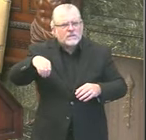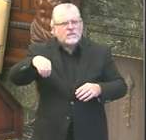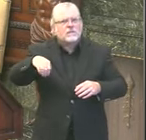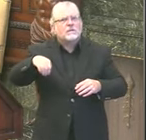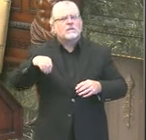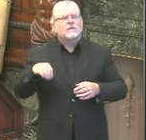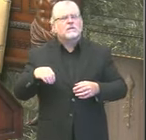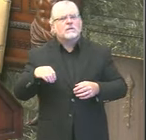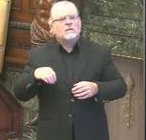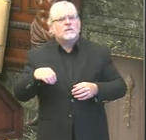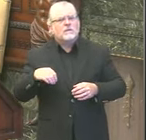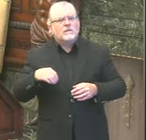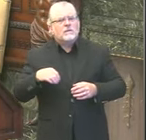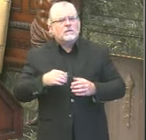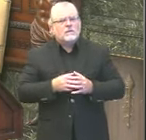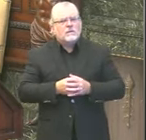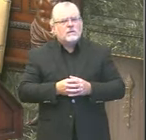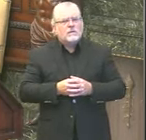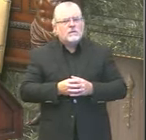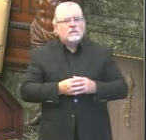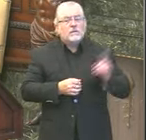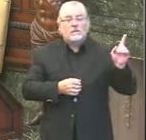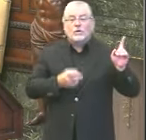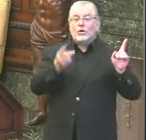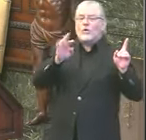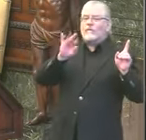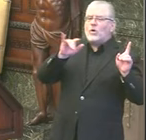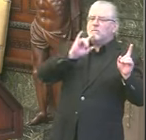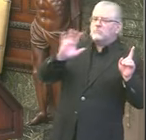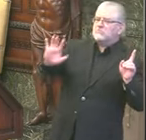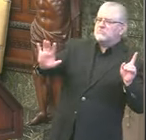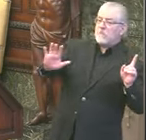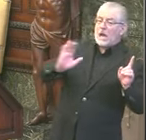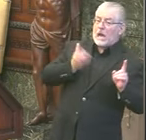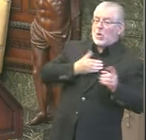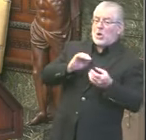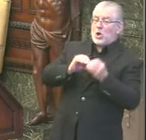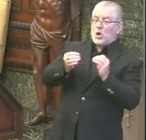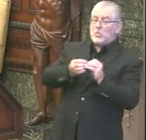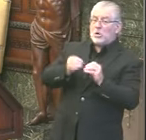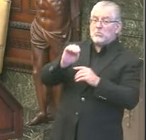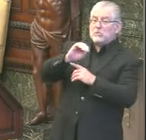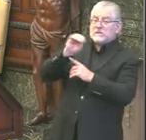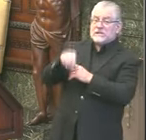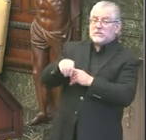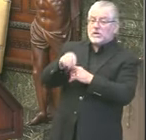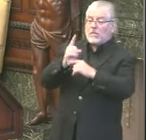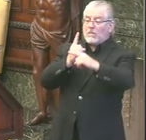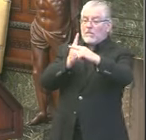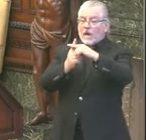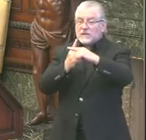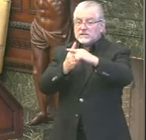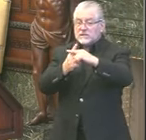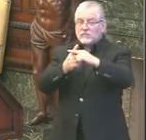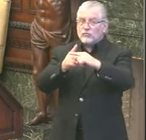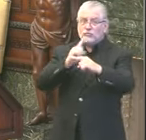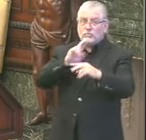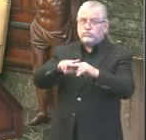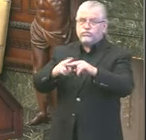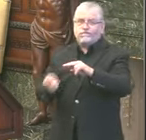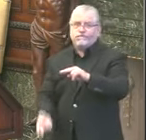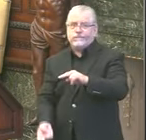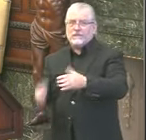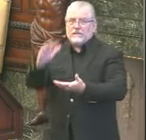cases presenting. No, our numbers, our percent positive is been going down, and the number of cases